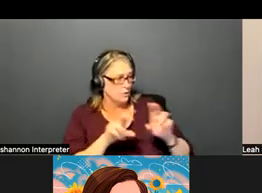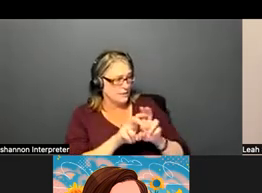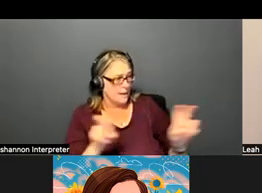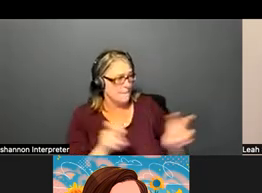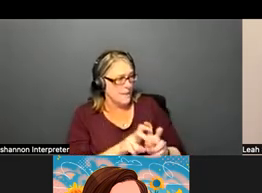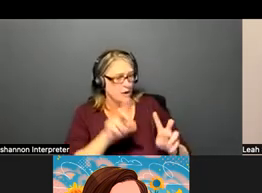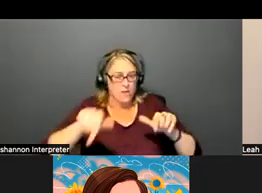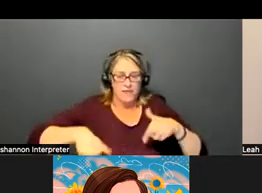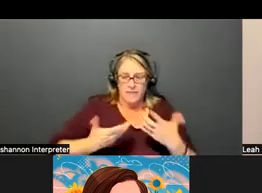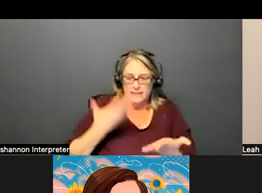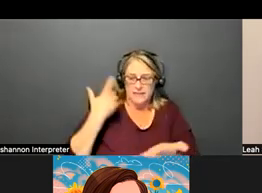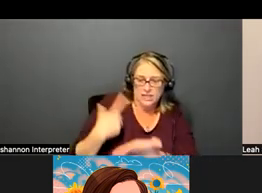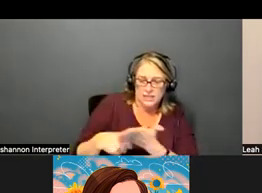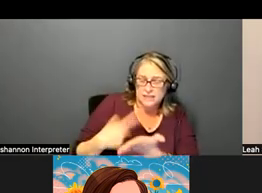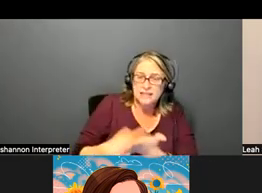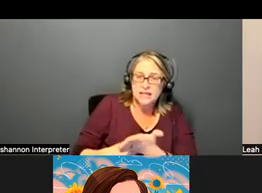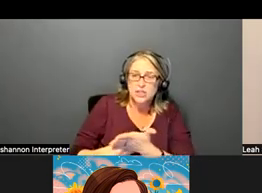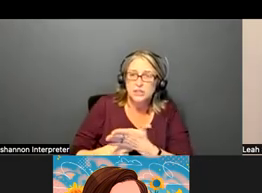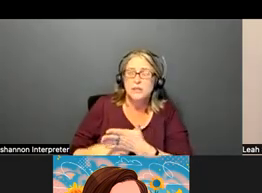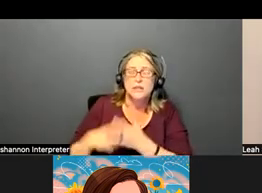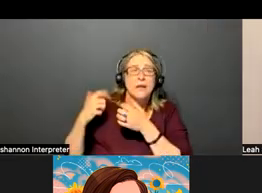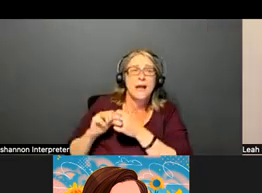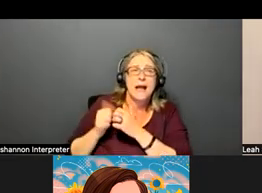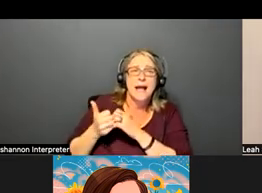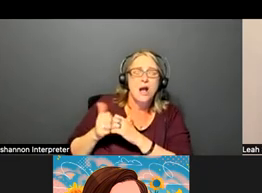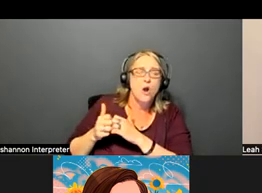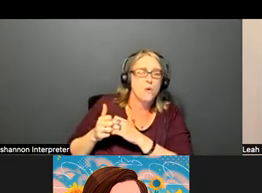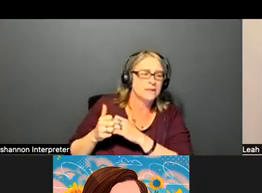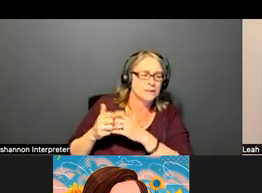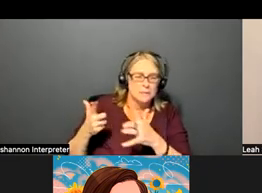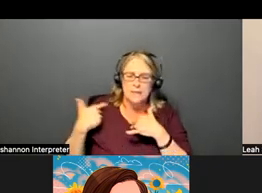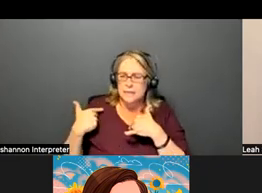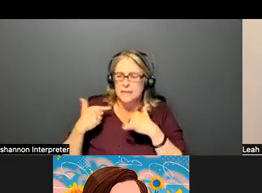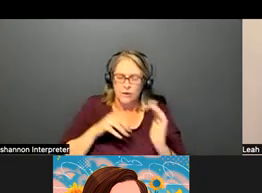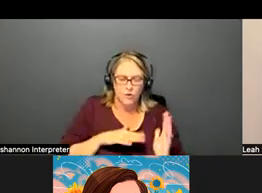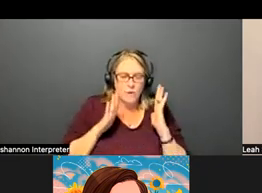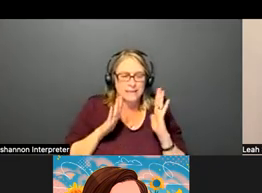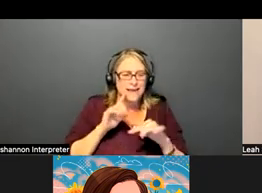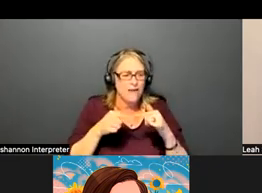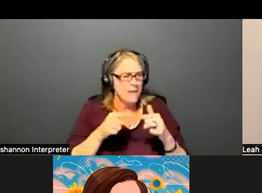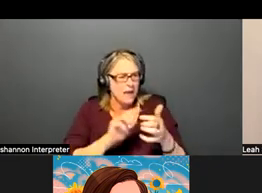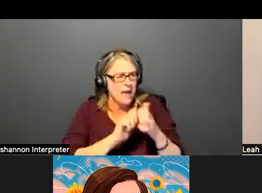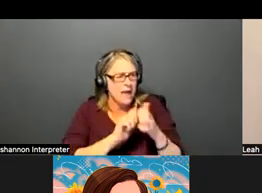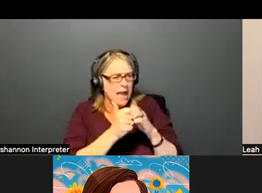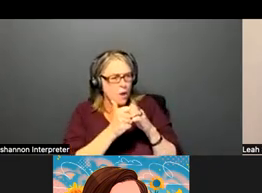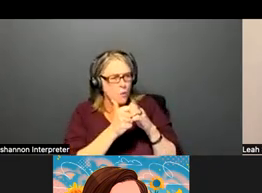this discussion, you know, and being aggressive